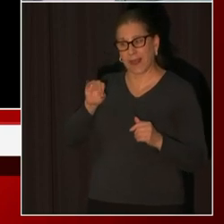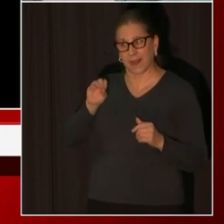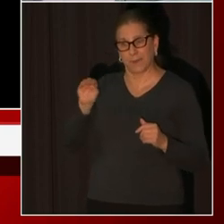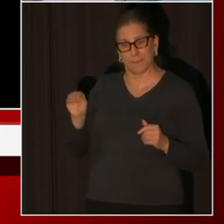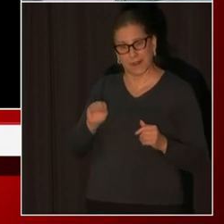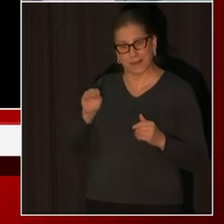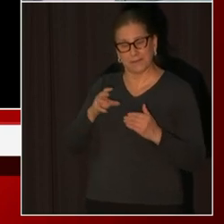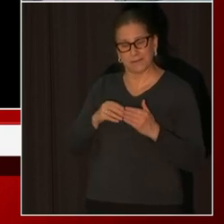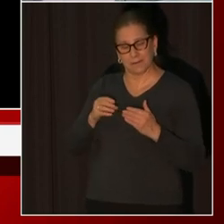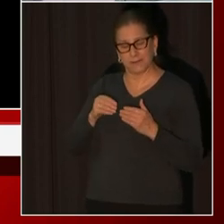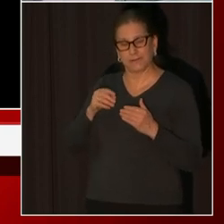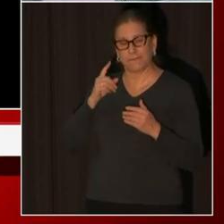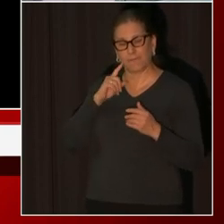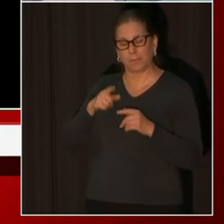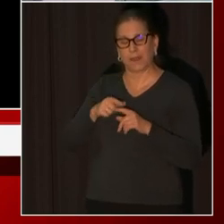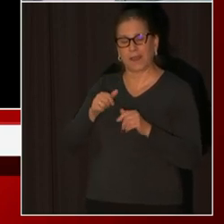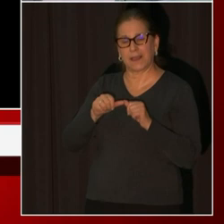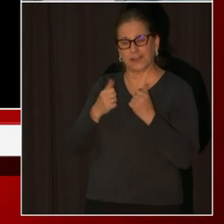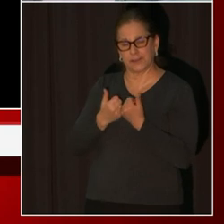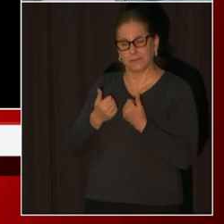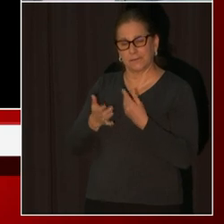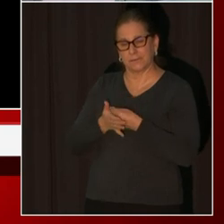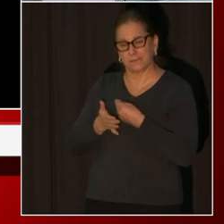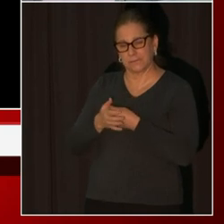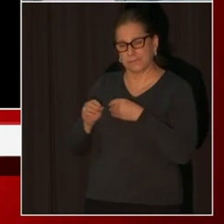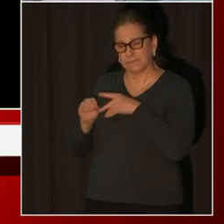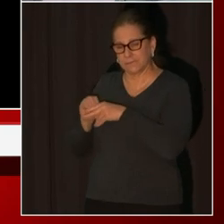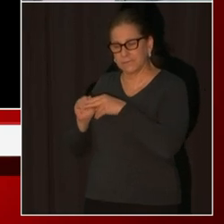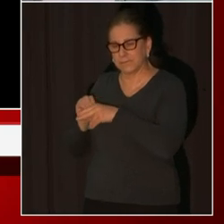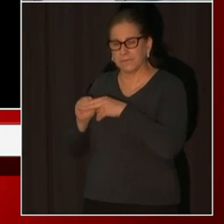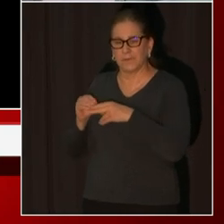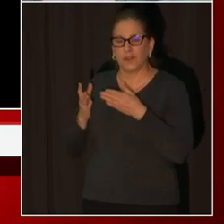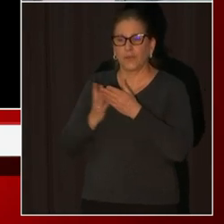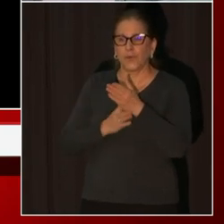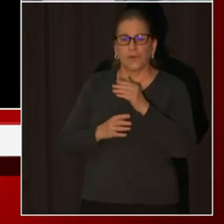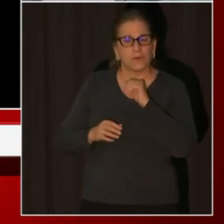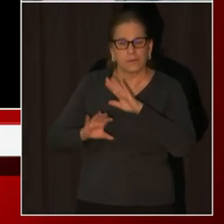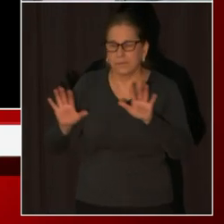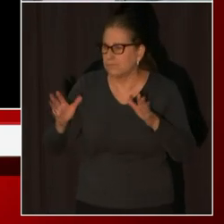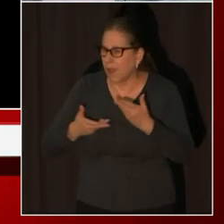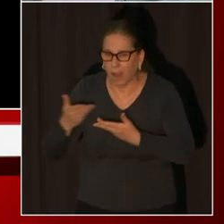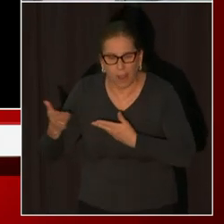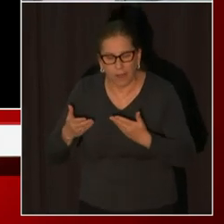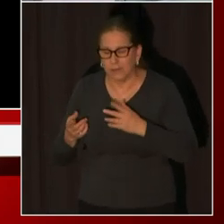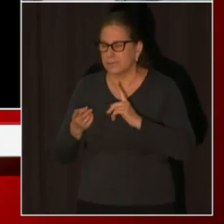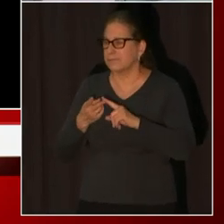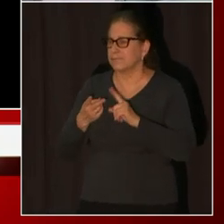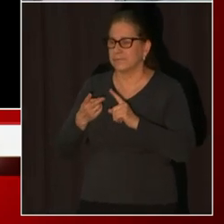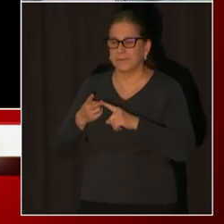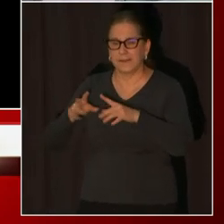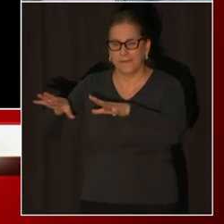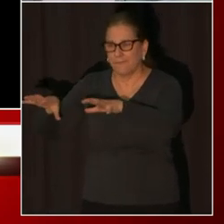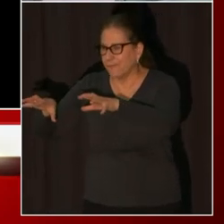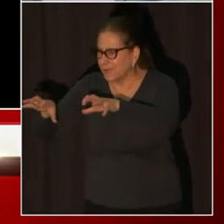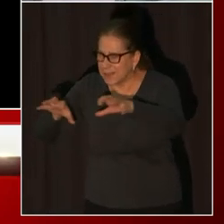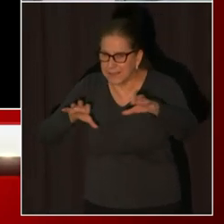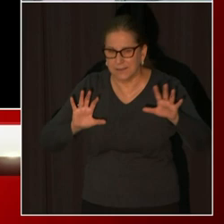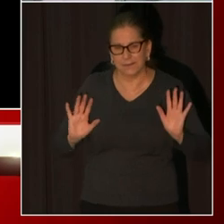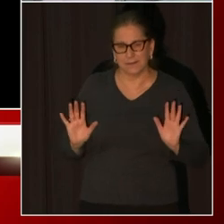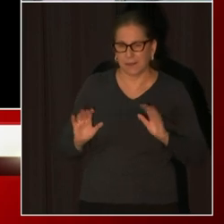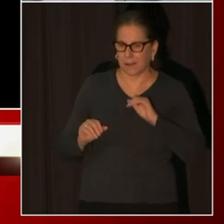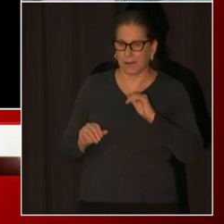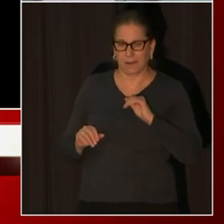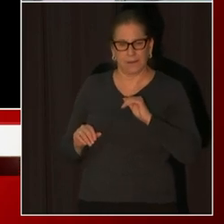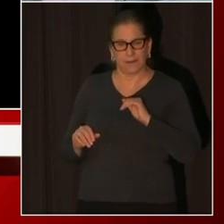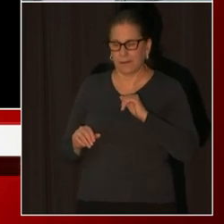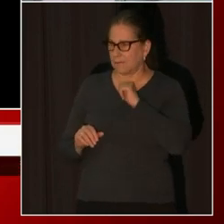through the hiring freeze and the non-personnel services freeze. None of that included any layoffs that